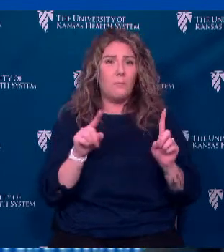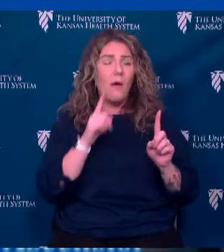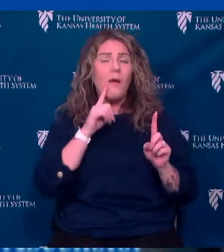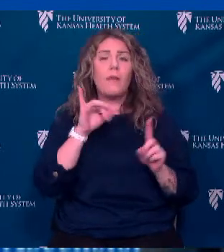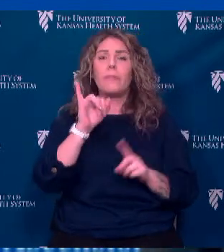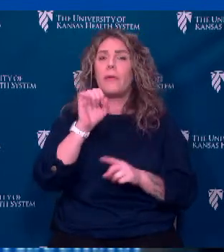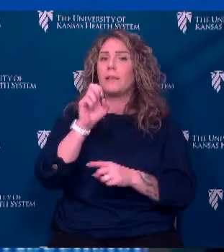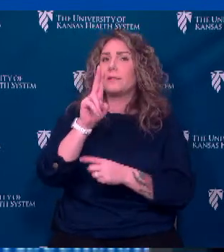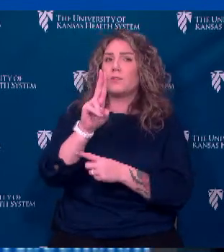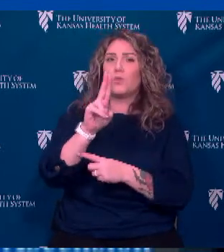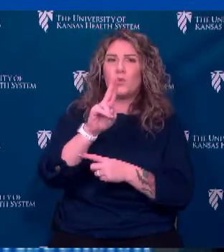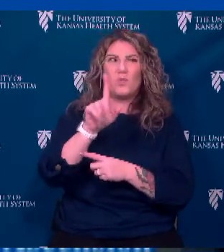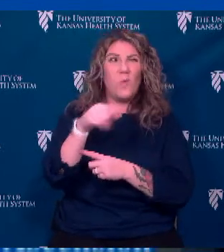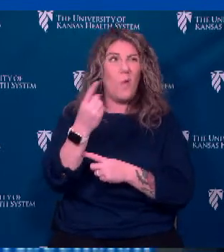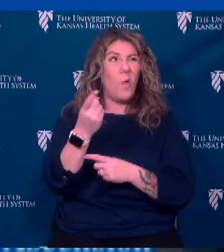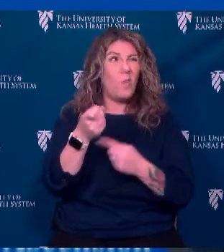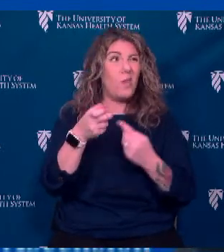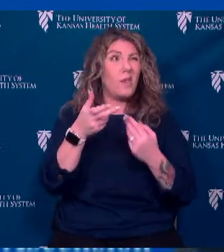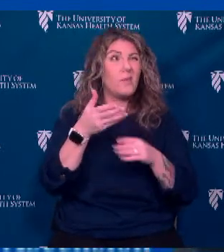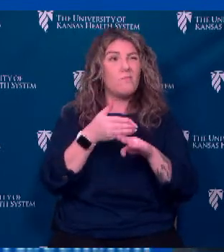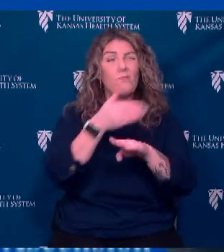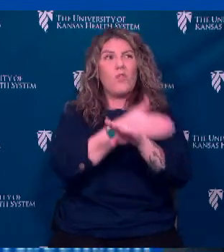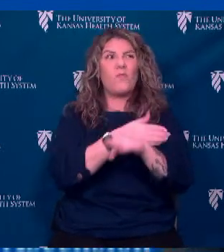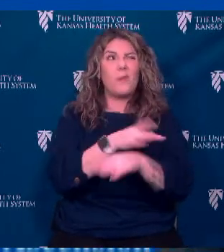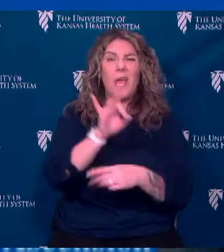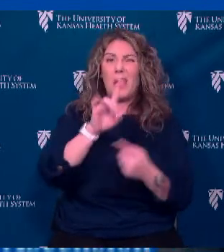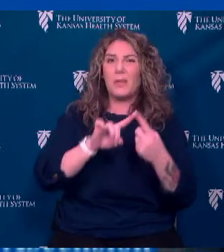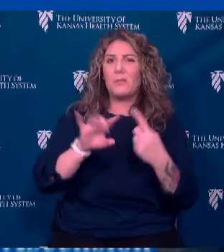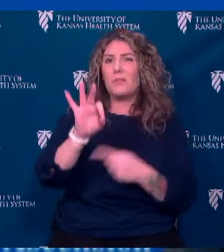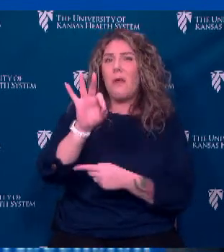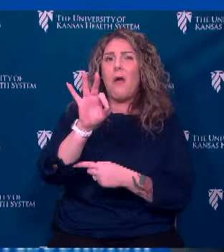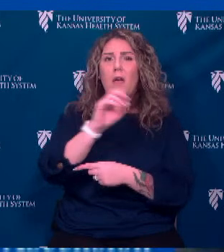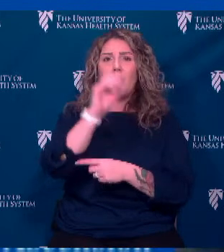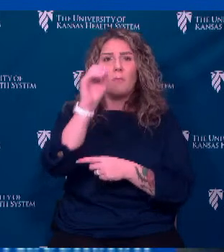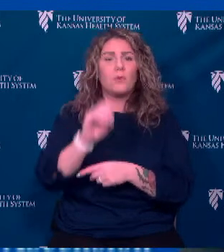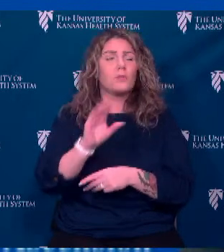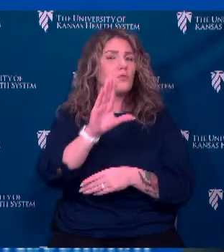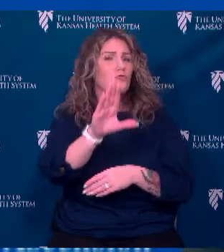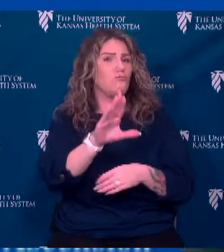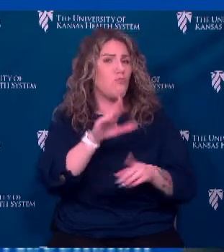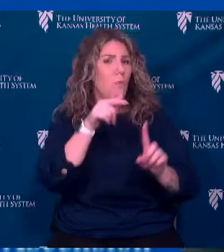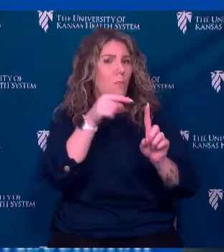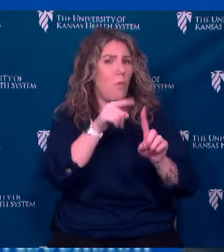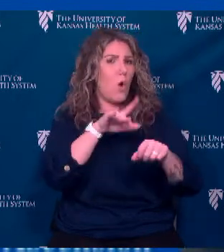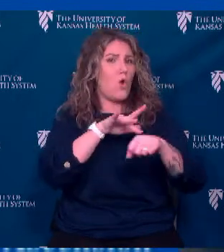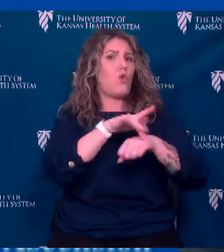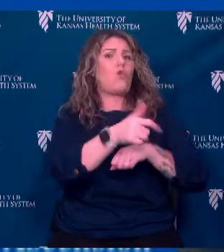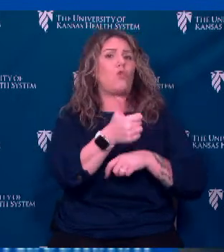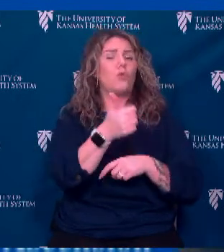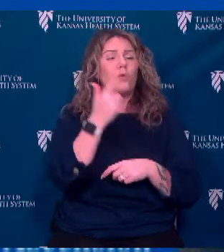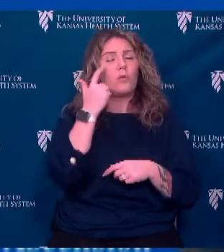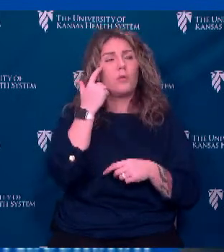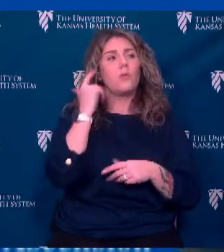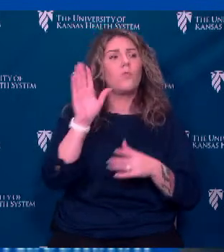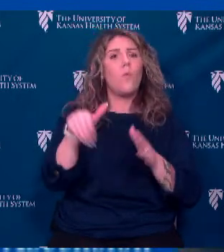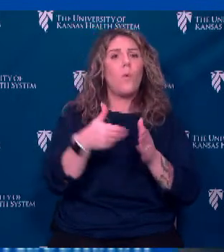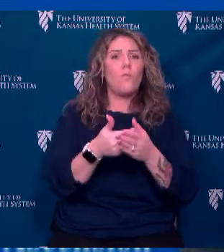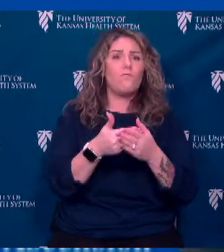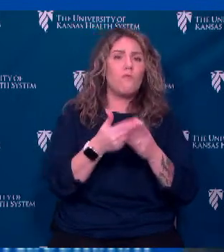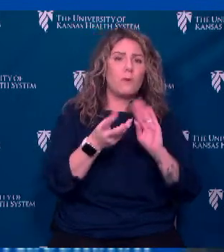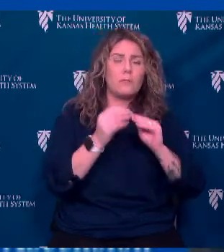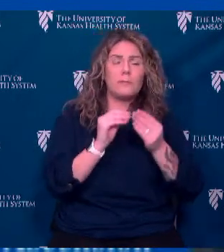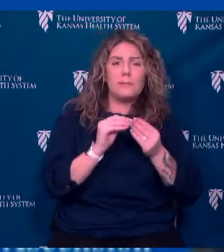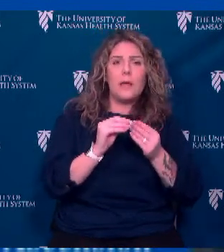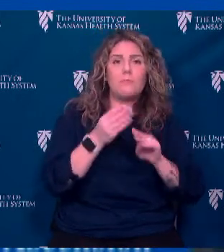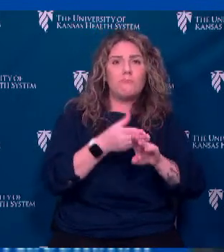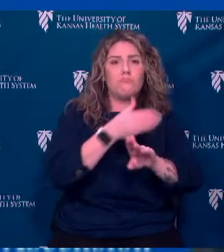ICU, that's only an improvement of about 8 to 9%. So as to your earlier point, even though the overall census is improving, the